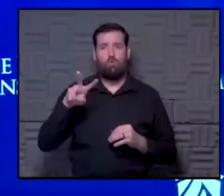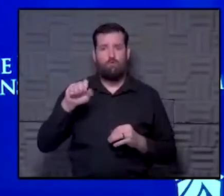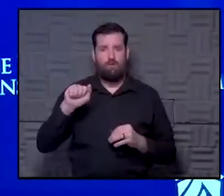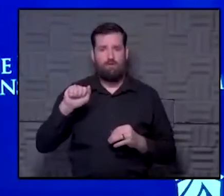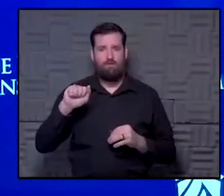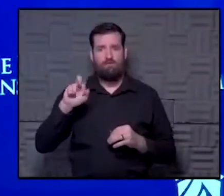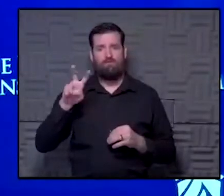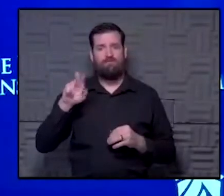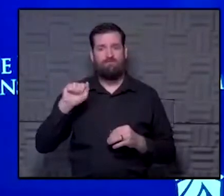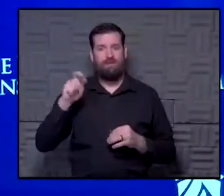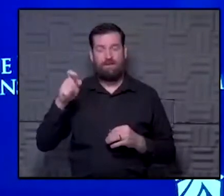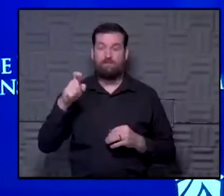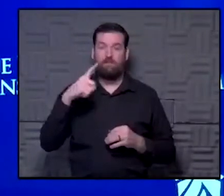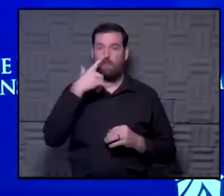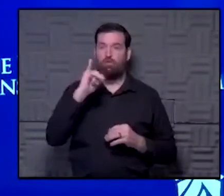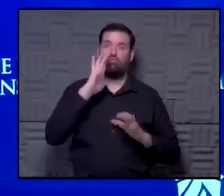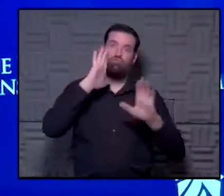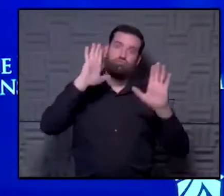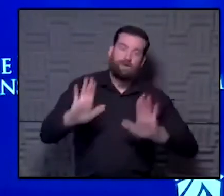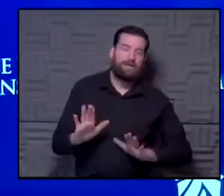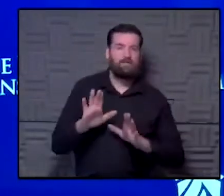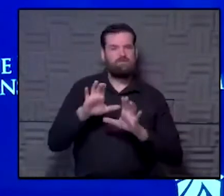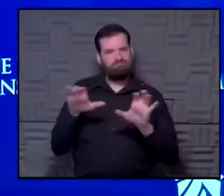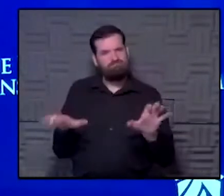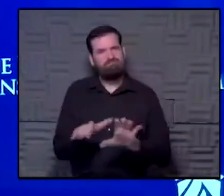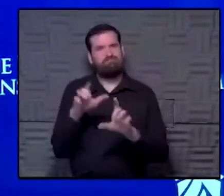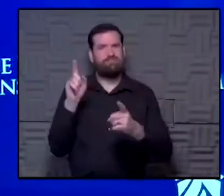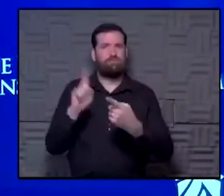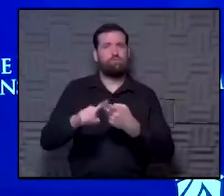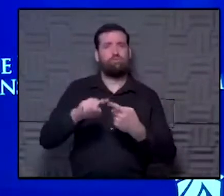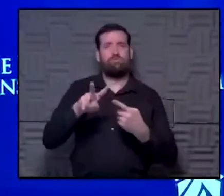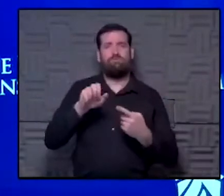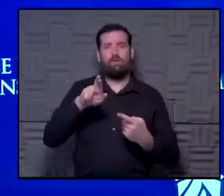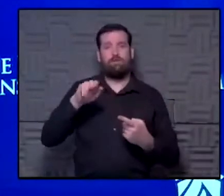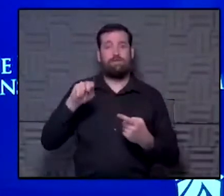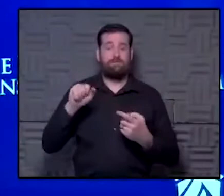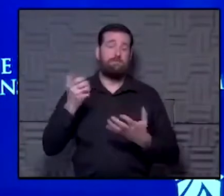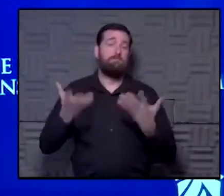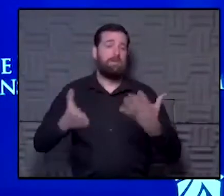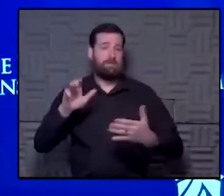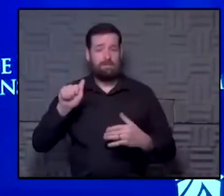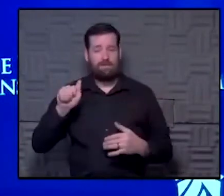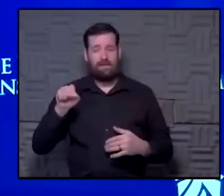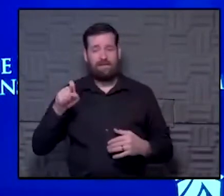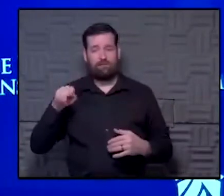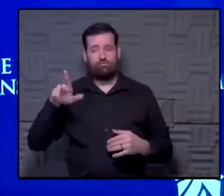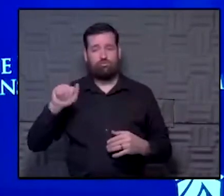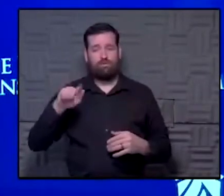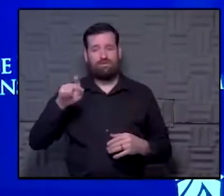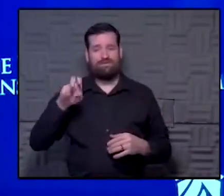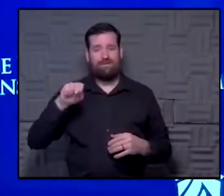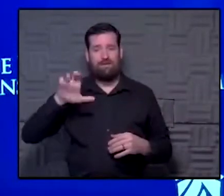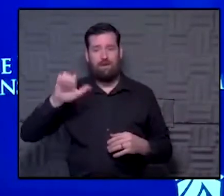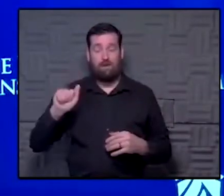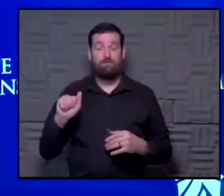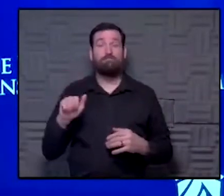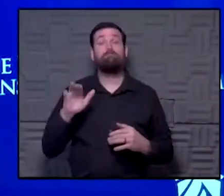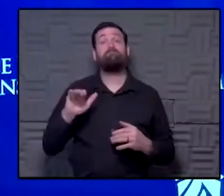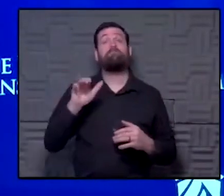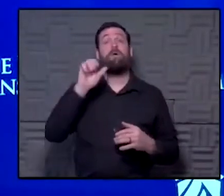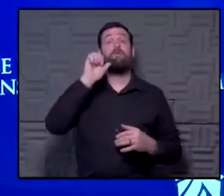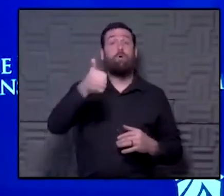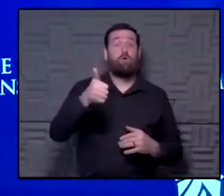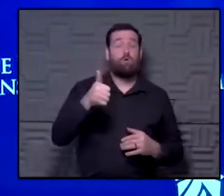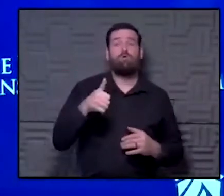great and very active against variants. And then maybe AstraZeneca. So good stuff out there. Hey, tomorrow we